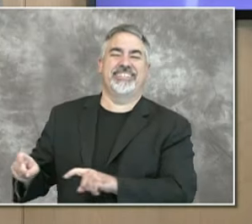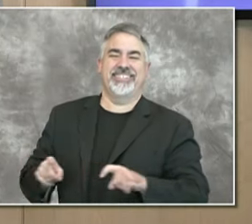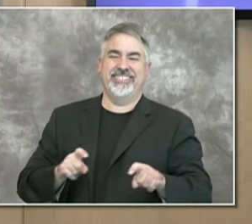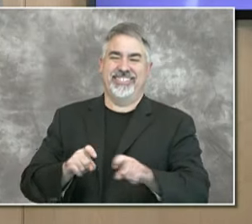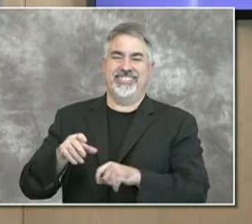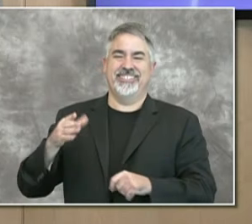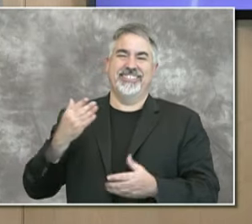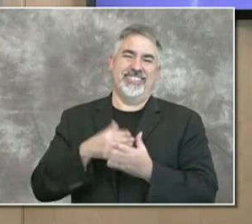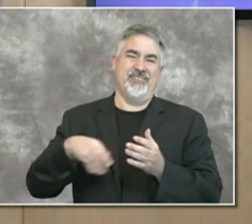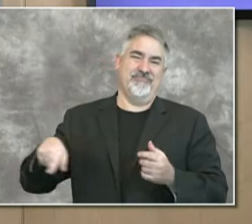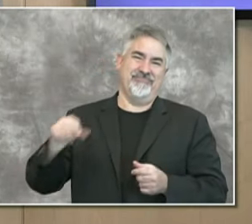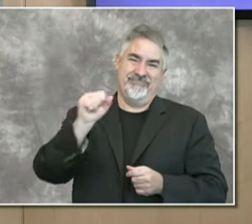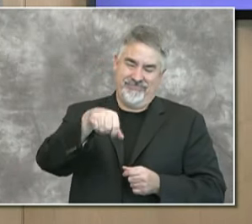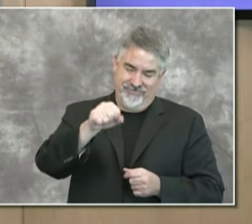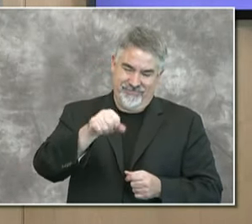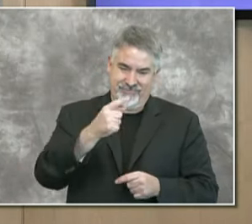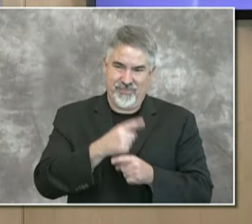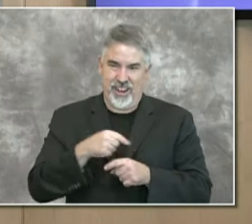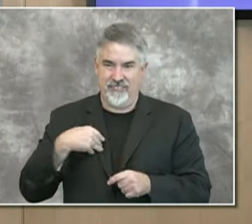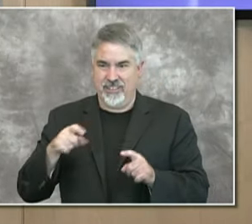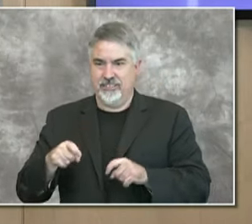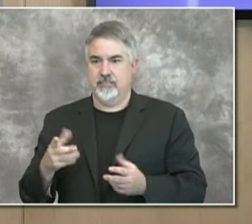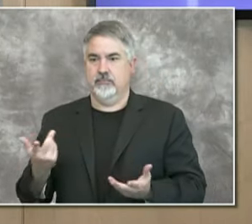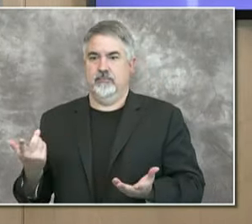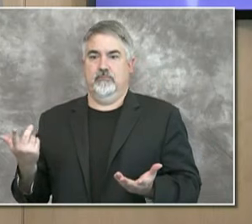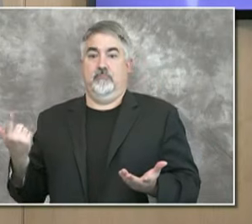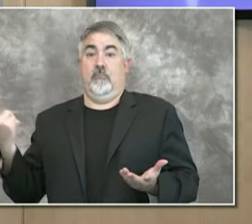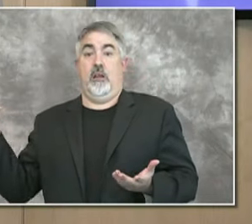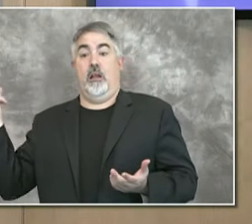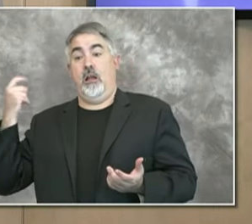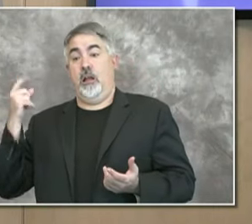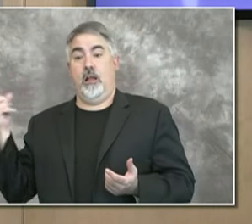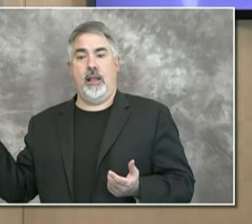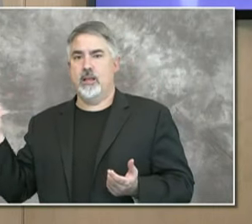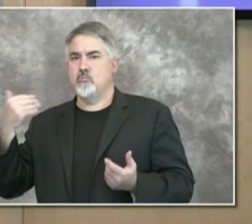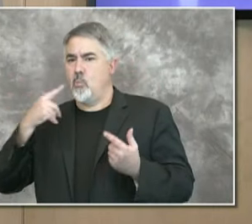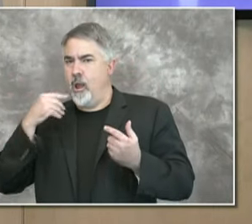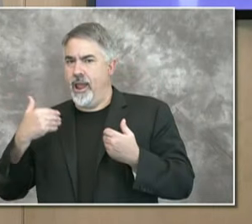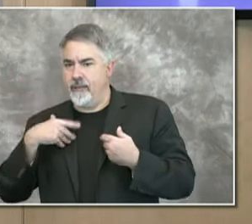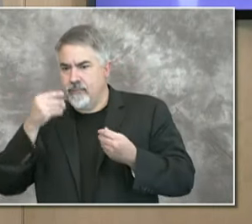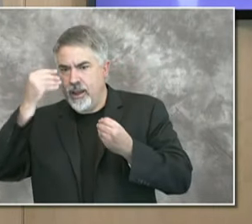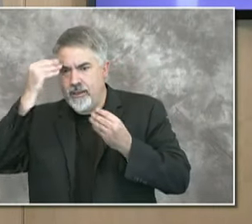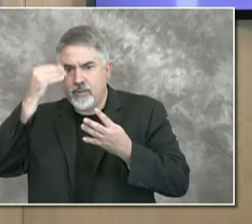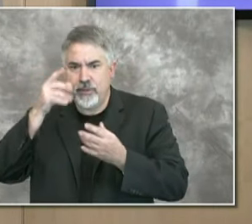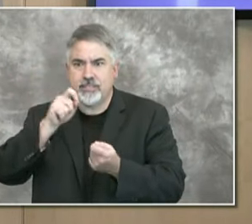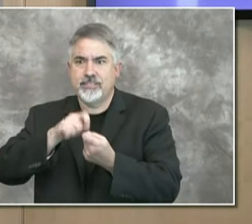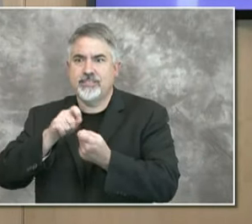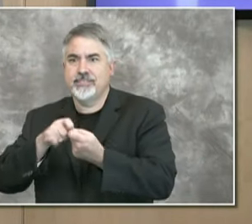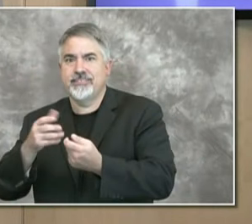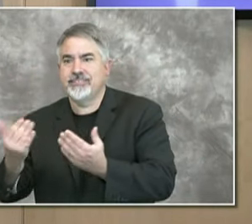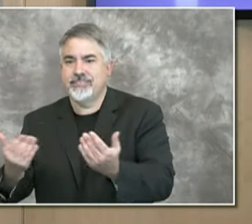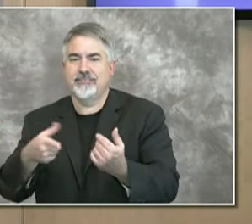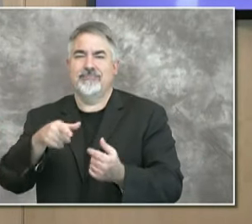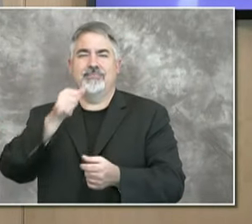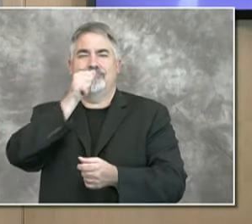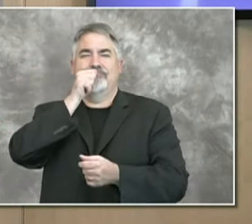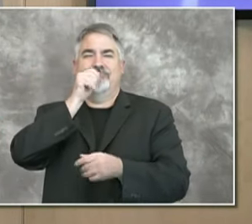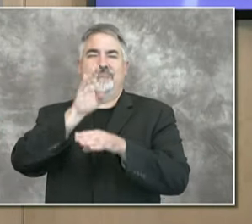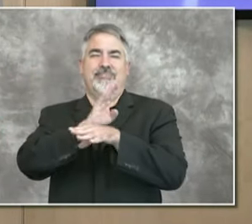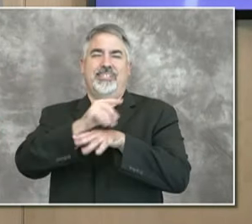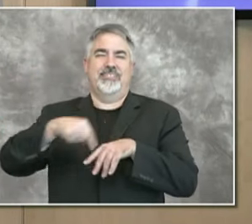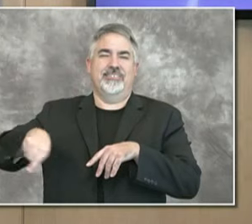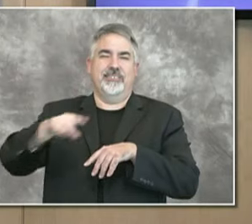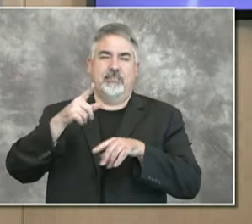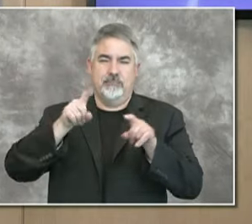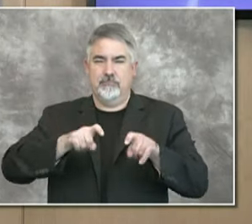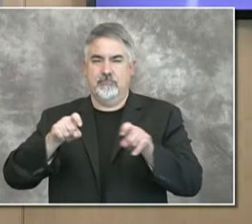and local healthcare systems is not something that we typically would have direct involvement with at the local level,